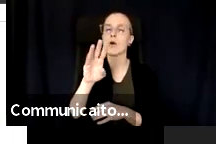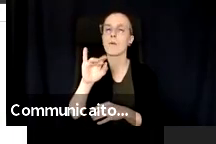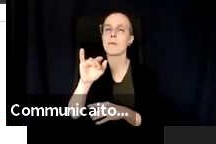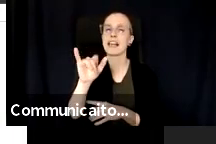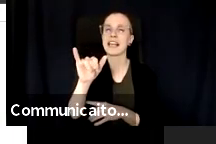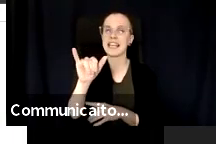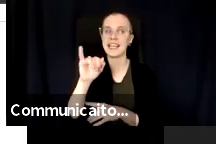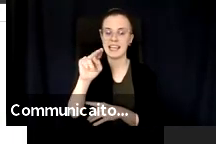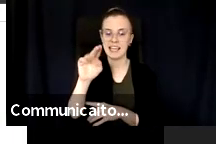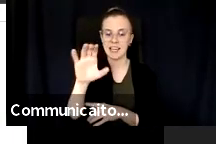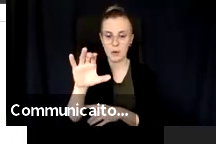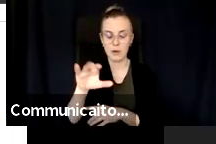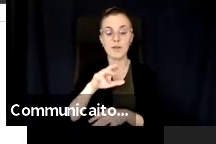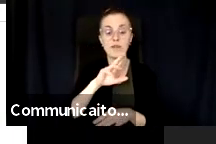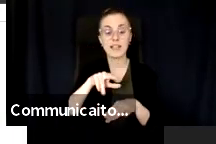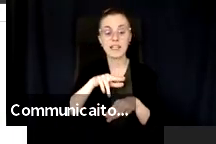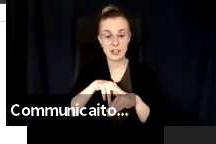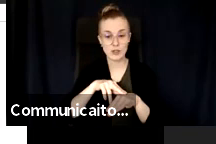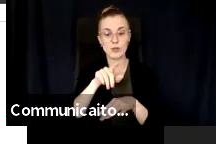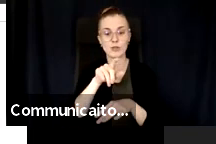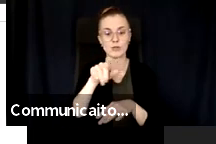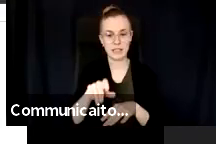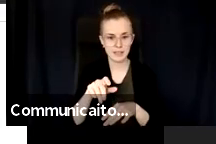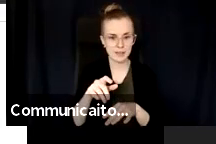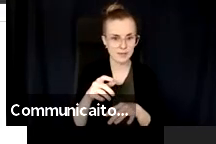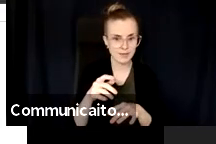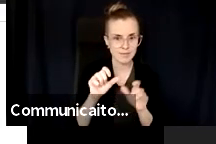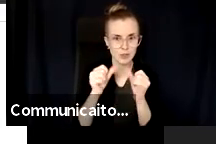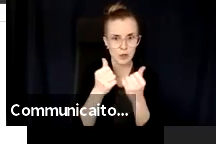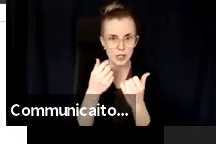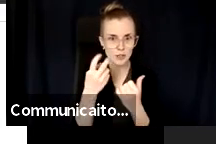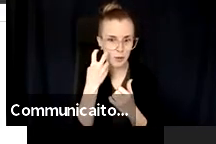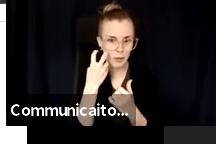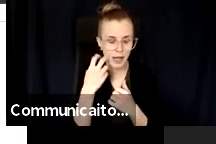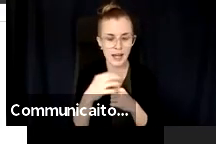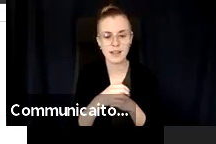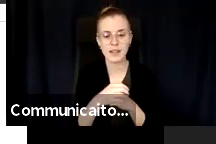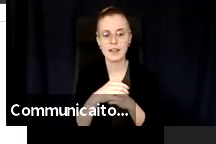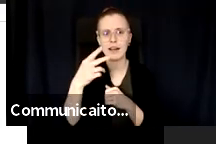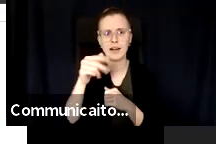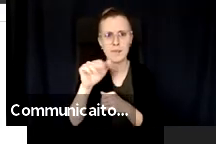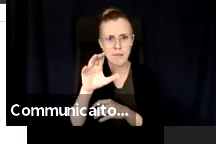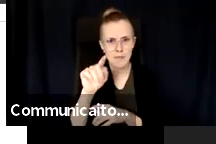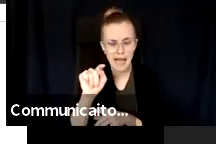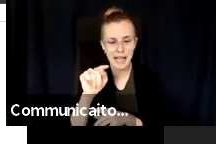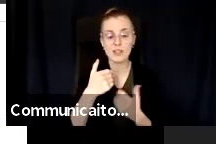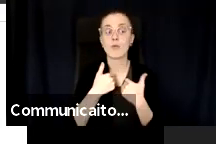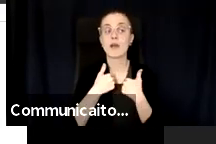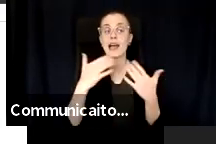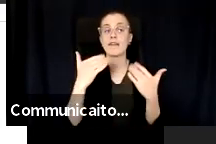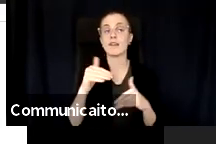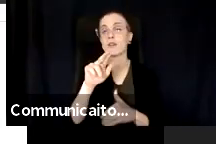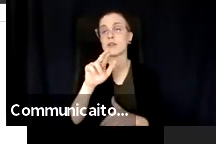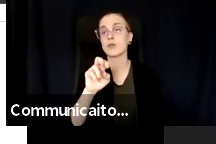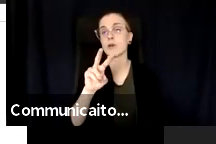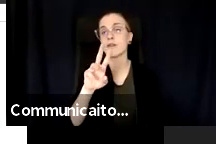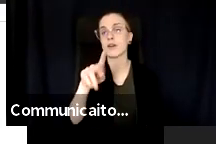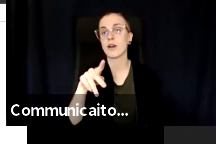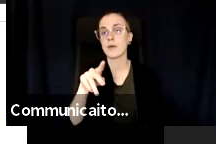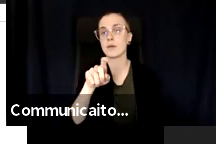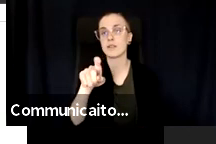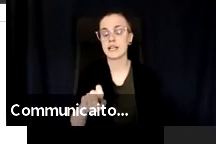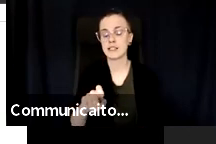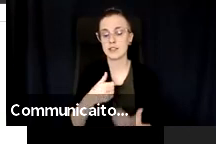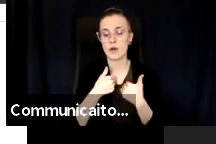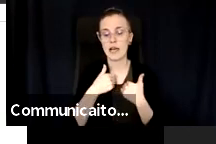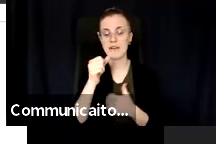Texas, Personal Attendant Coalition of Texas, or PACT. We have Rev Up Texas. We have the